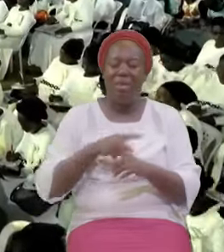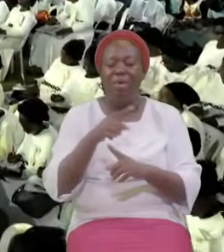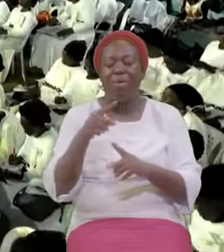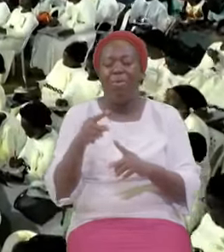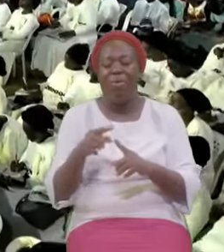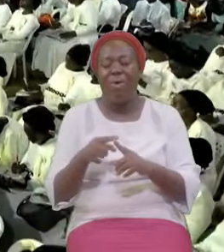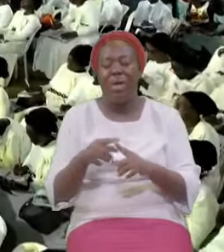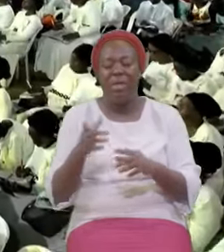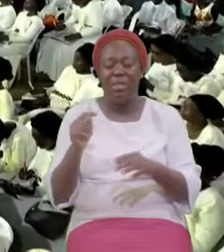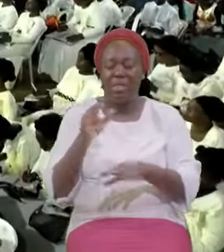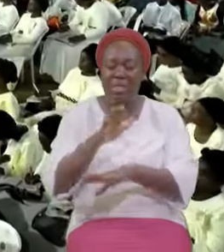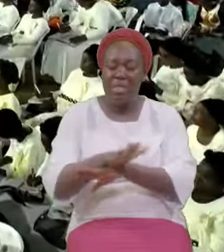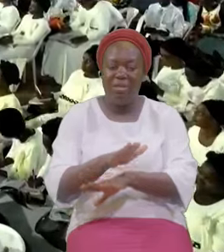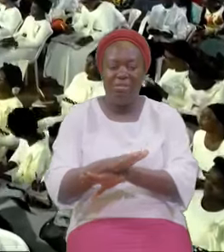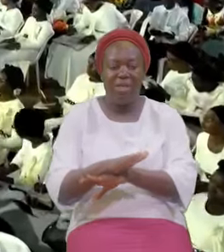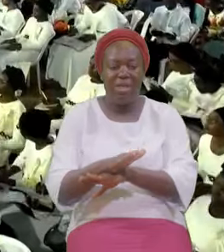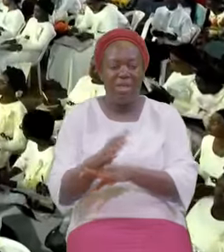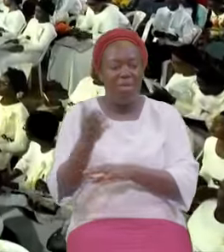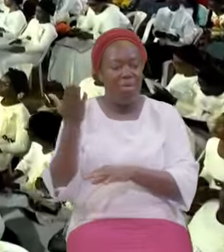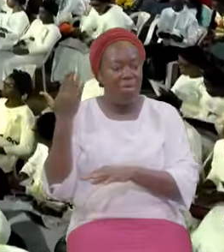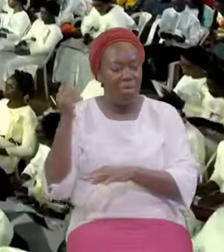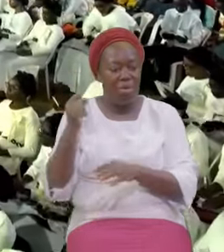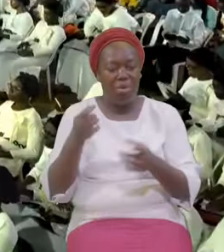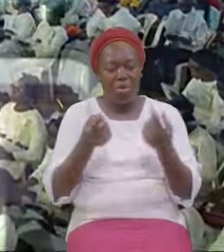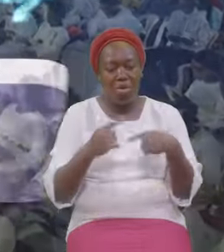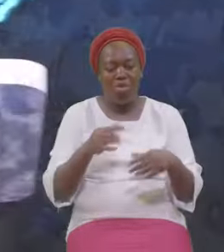was come, good evening,